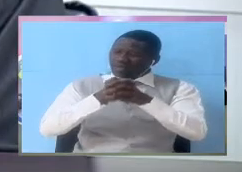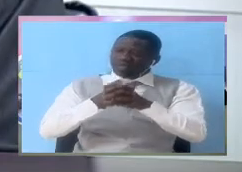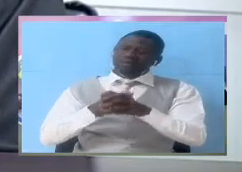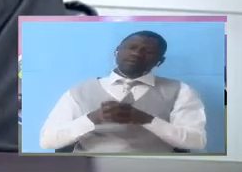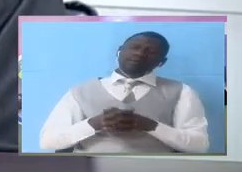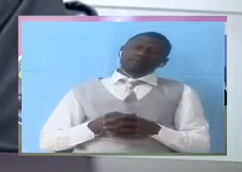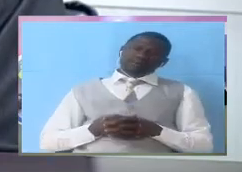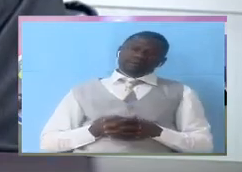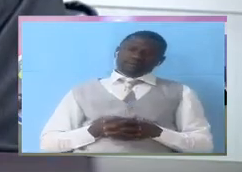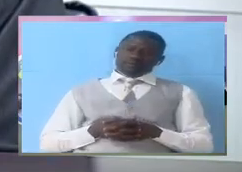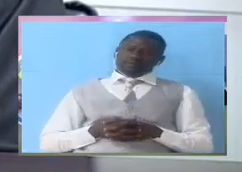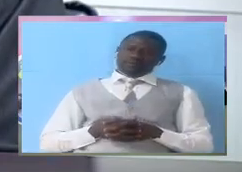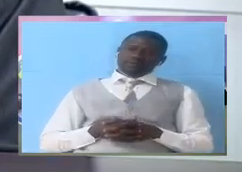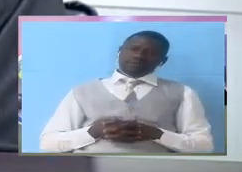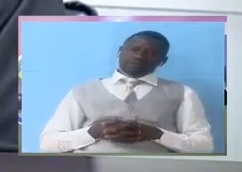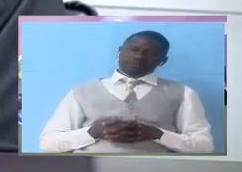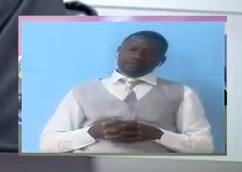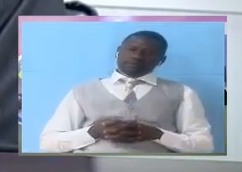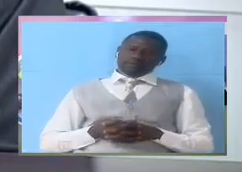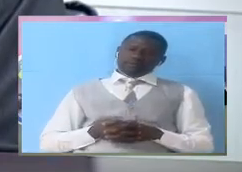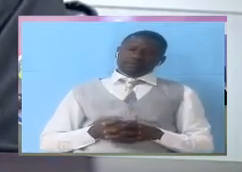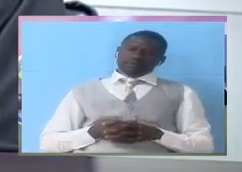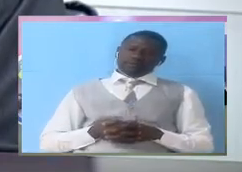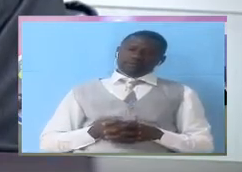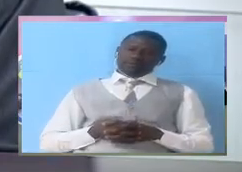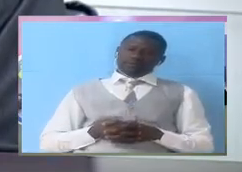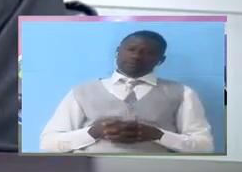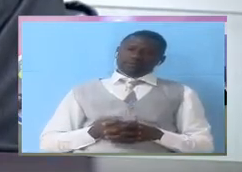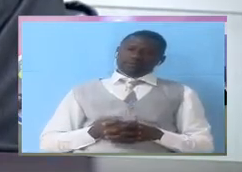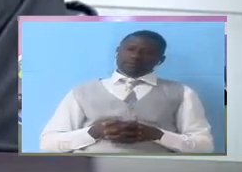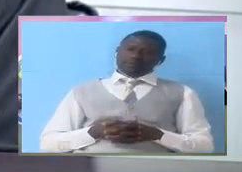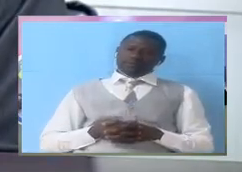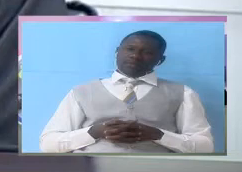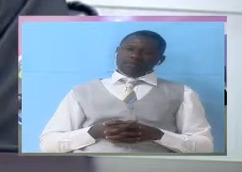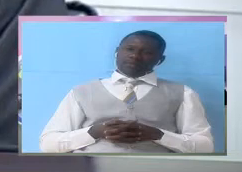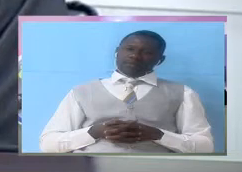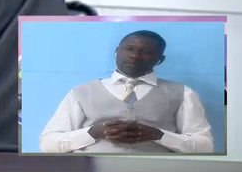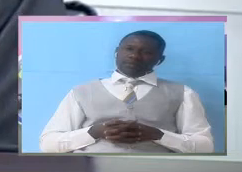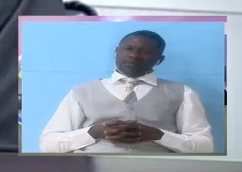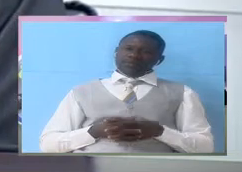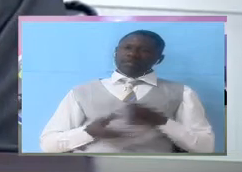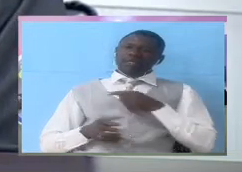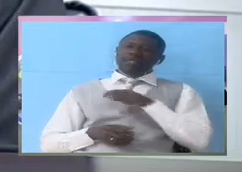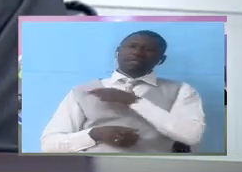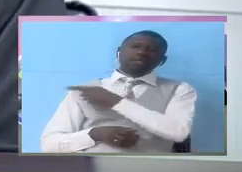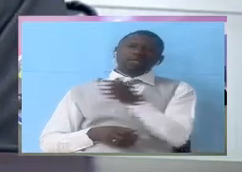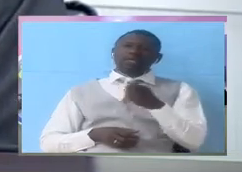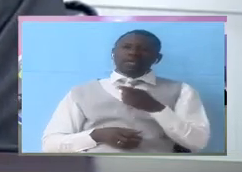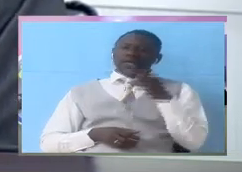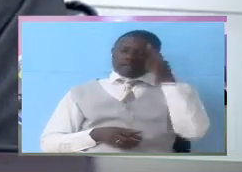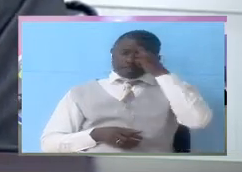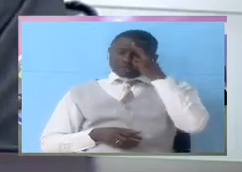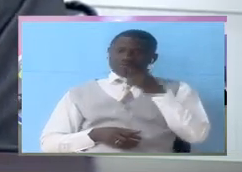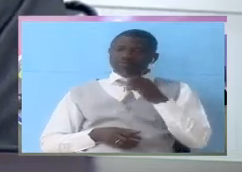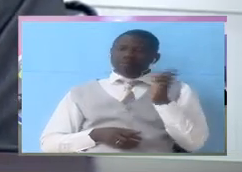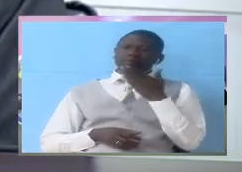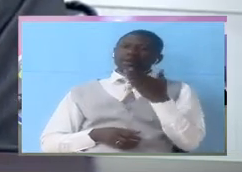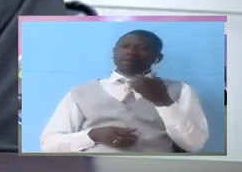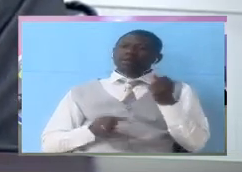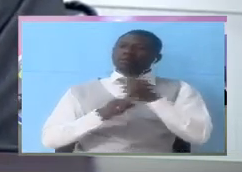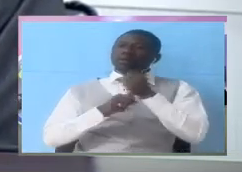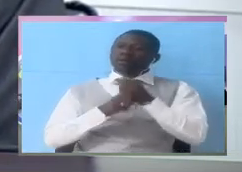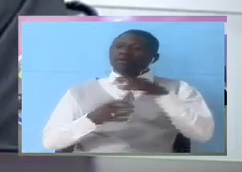wara def comme ñu sékko ko ñu bolanté liggey. That the reason for their being at the panel was the fact that they were all qualified